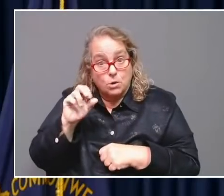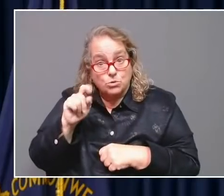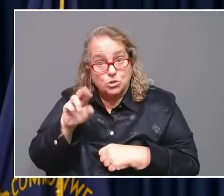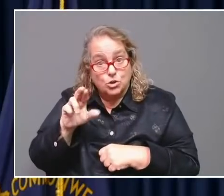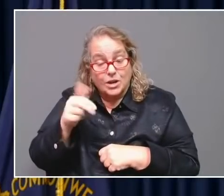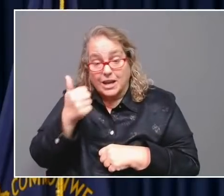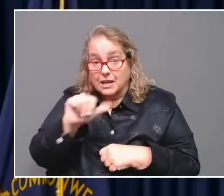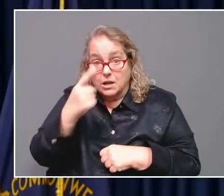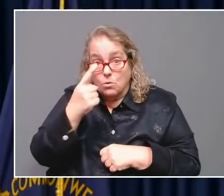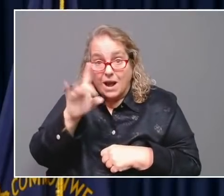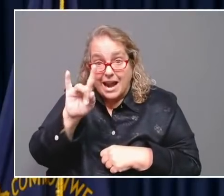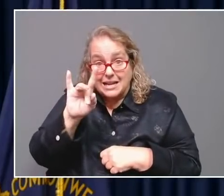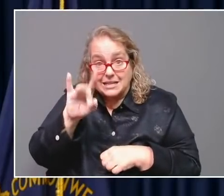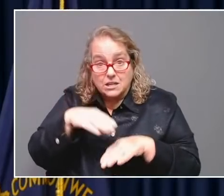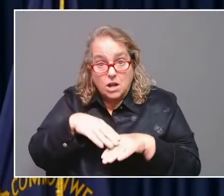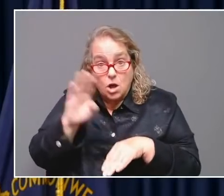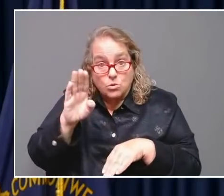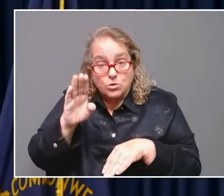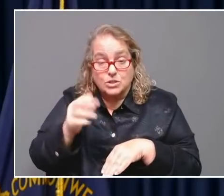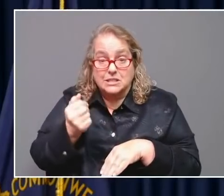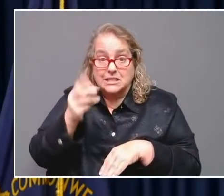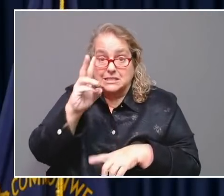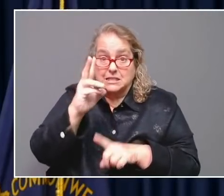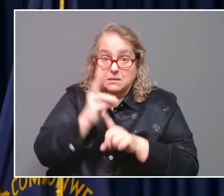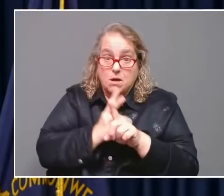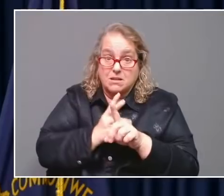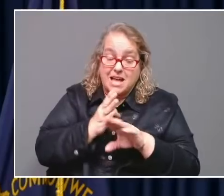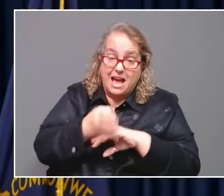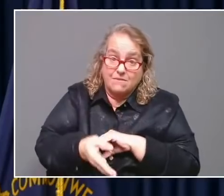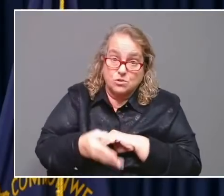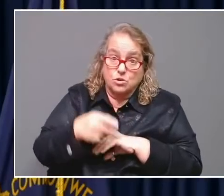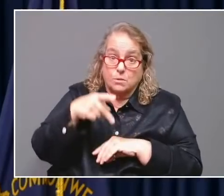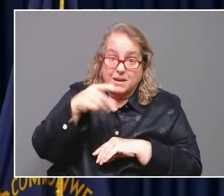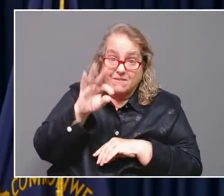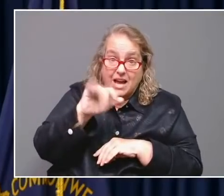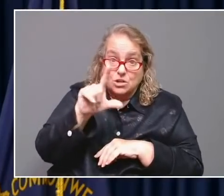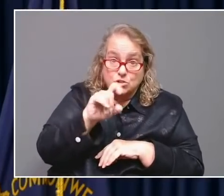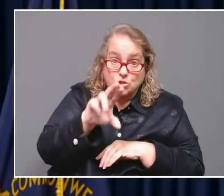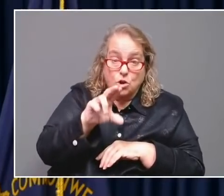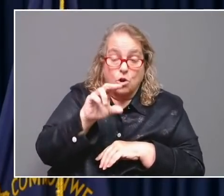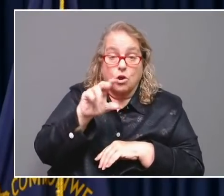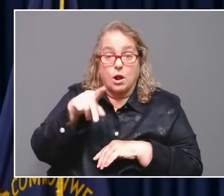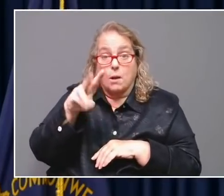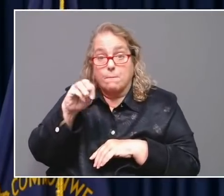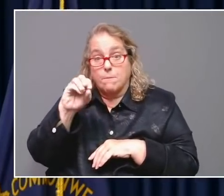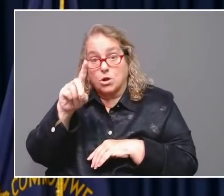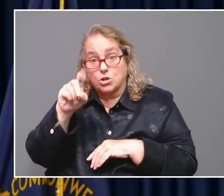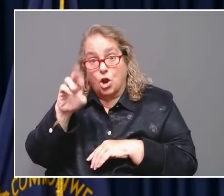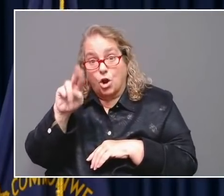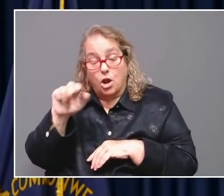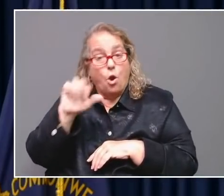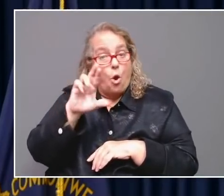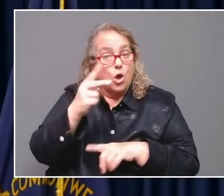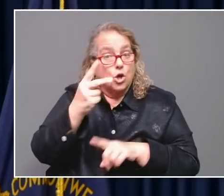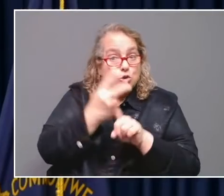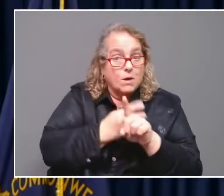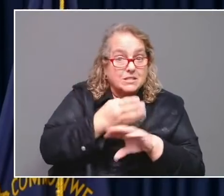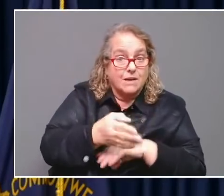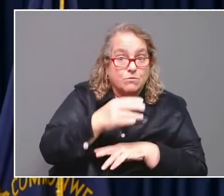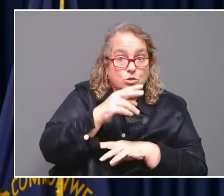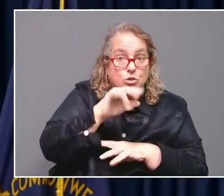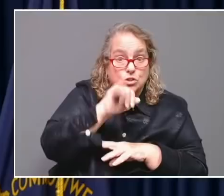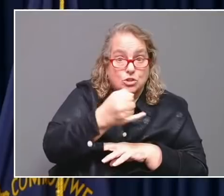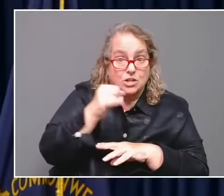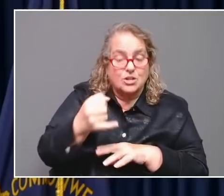older, 6 months after a Pfizer or Moderna, or 2 months after a first J&J, please go get that